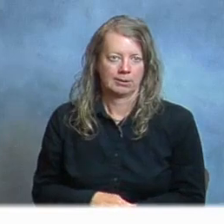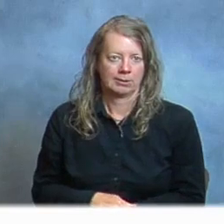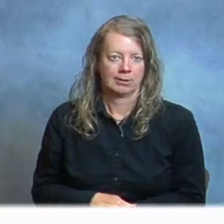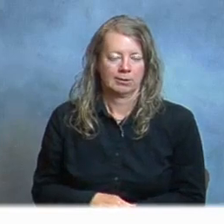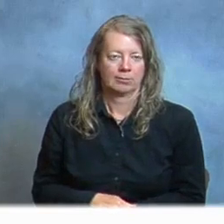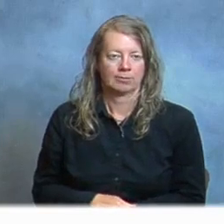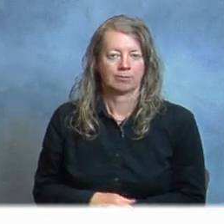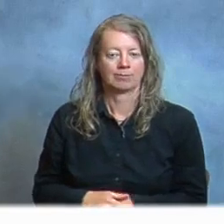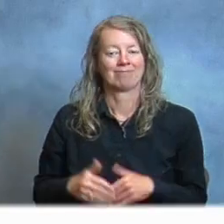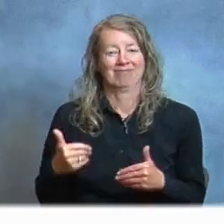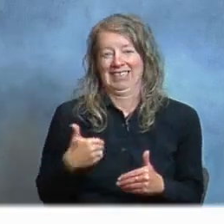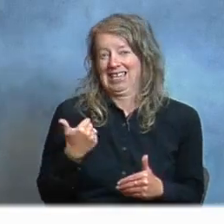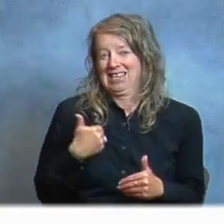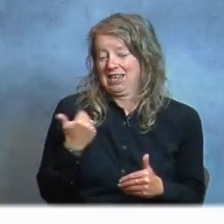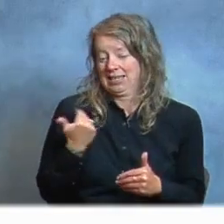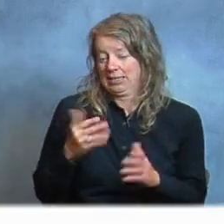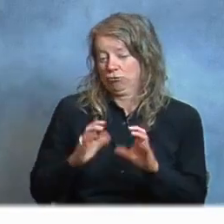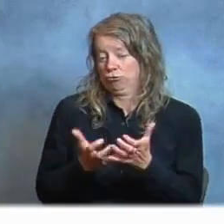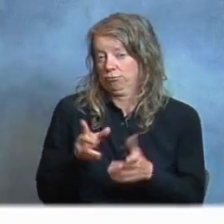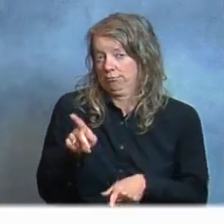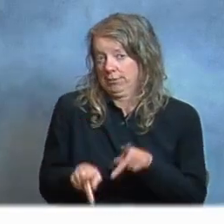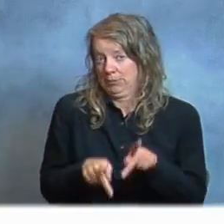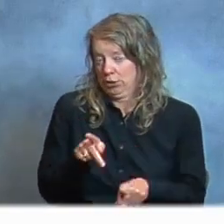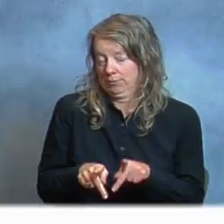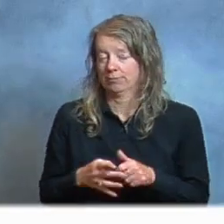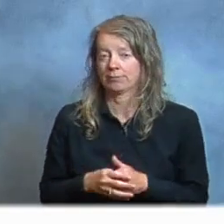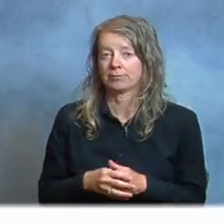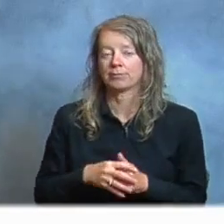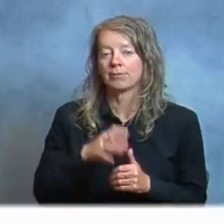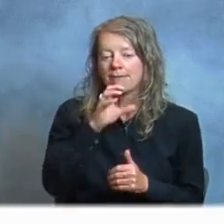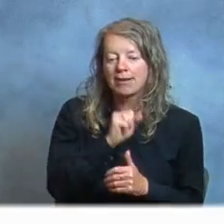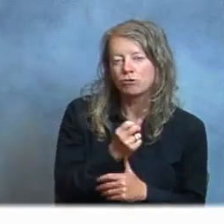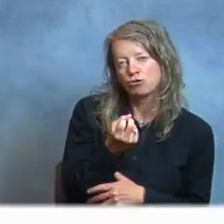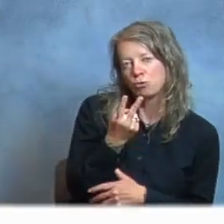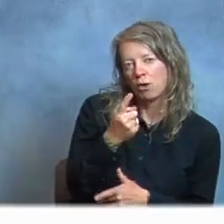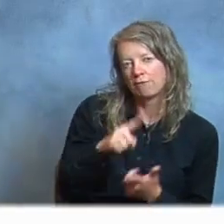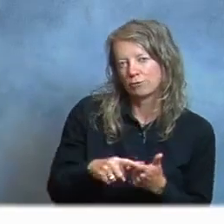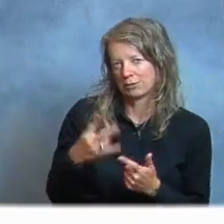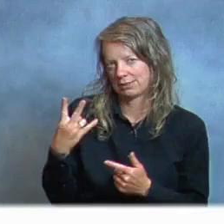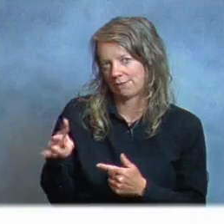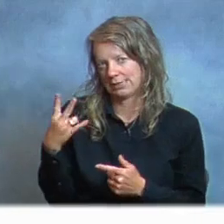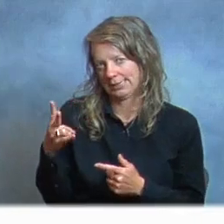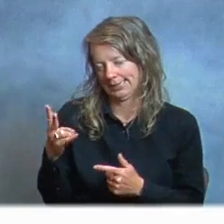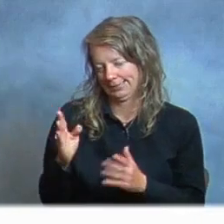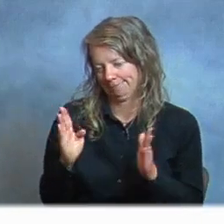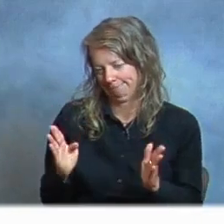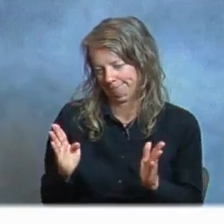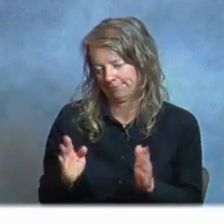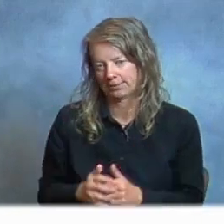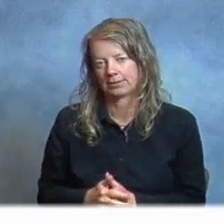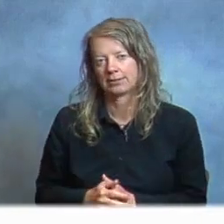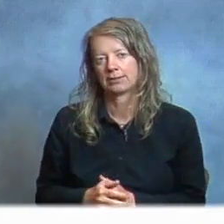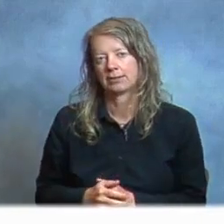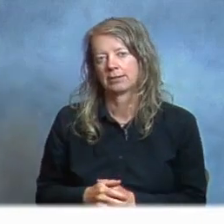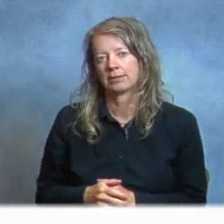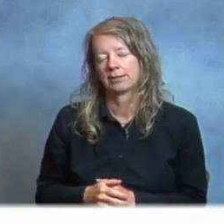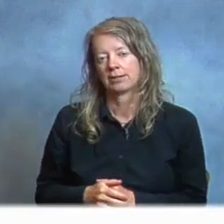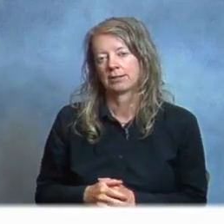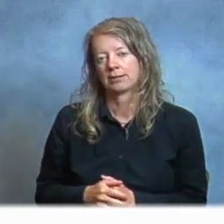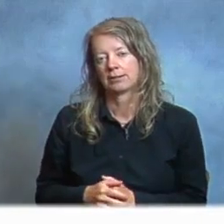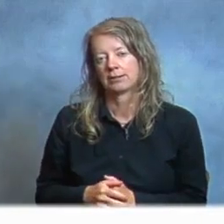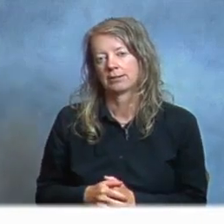And our youngest population, being that 12 to 17, I just want to say